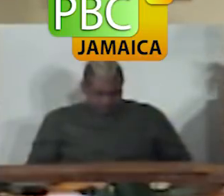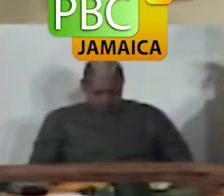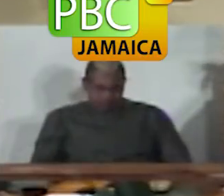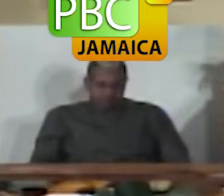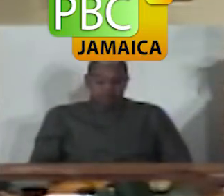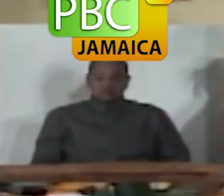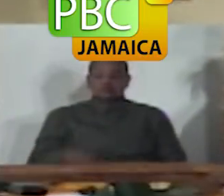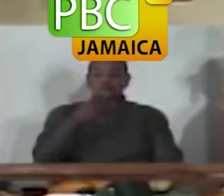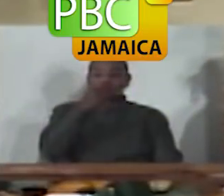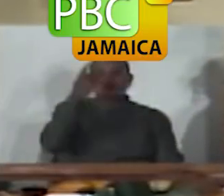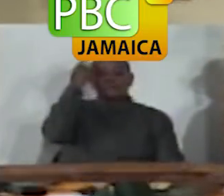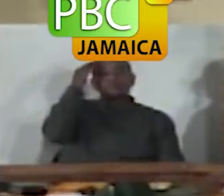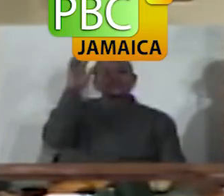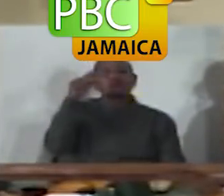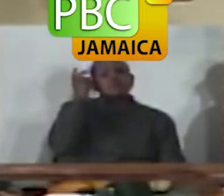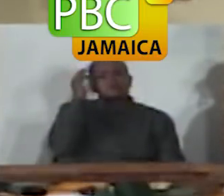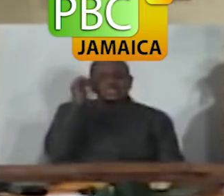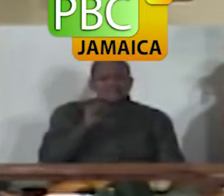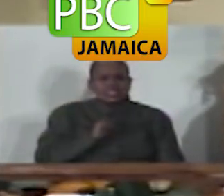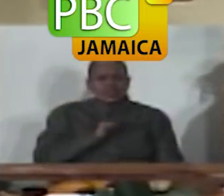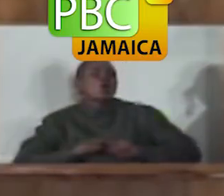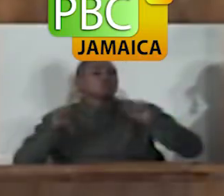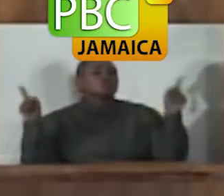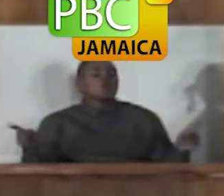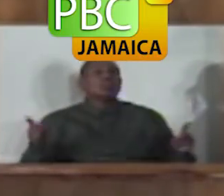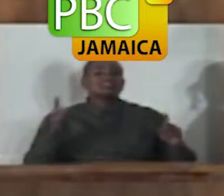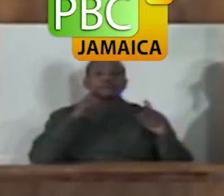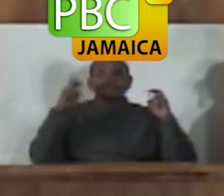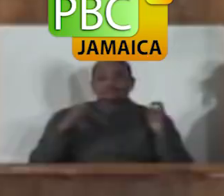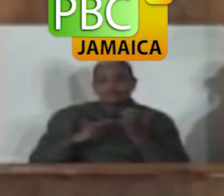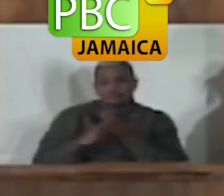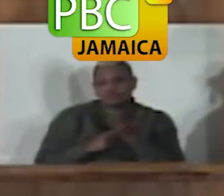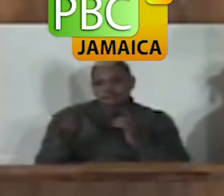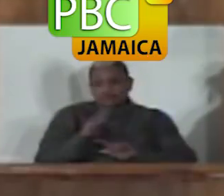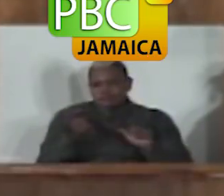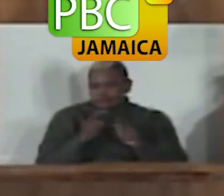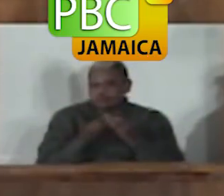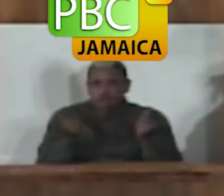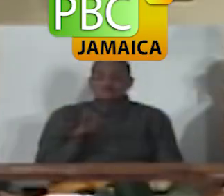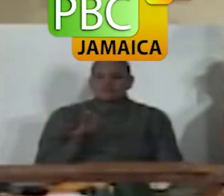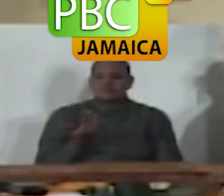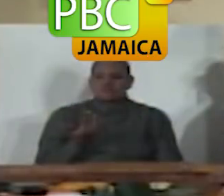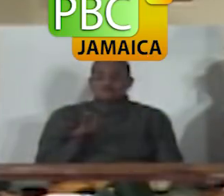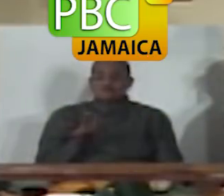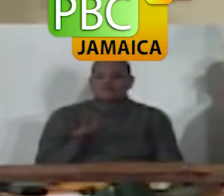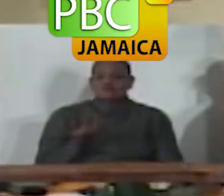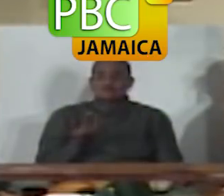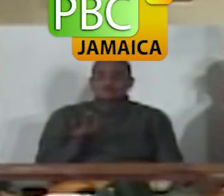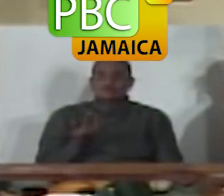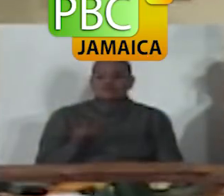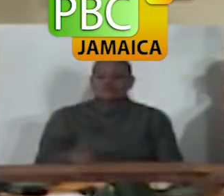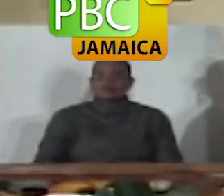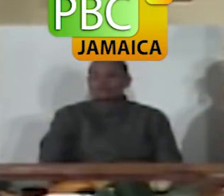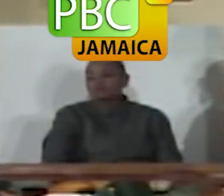that last year the National Works Agency completed the Master Drainage Plan, which gives a comprehensive overview of gaps